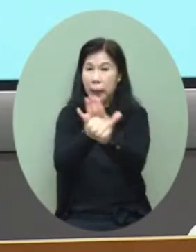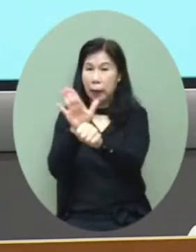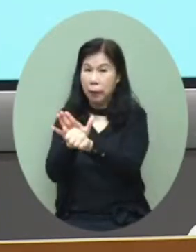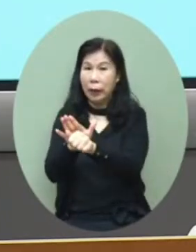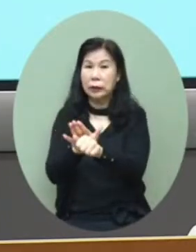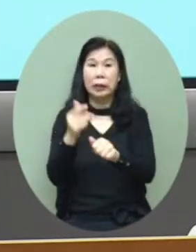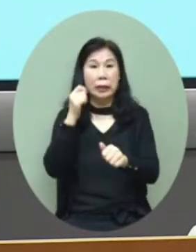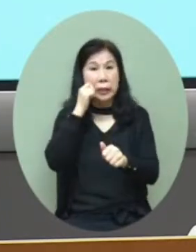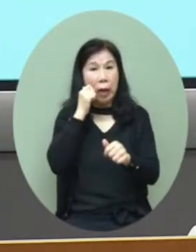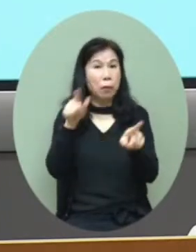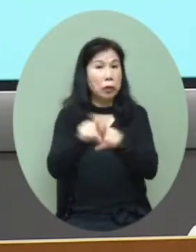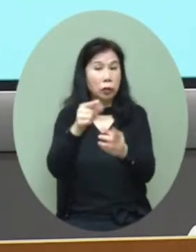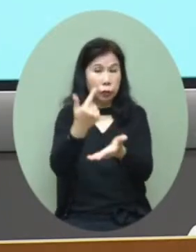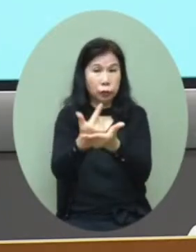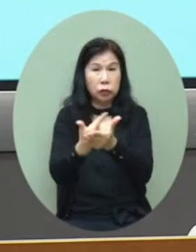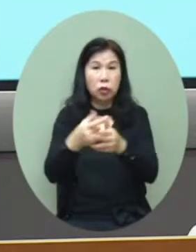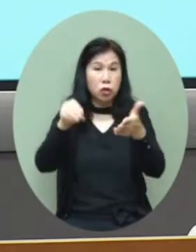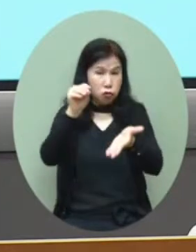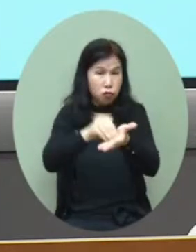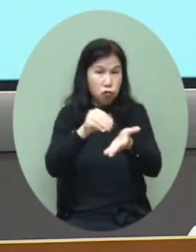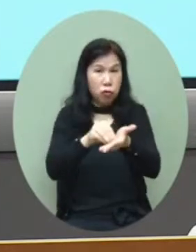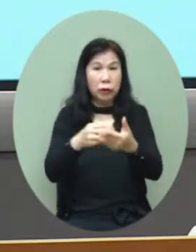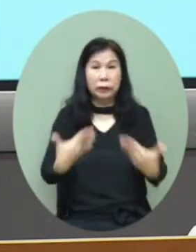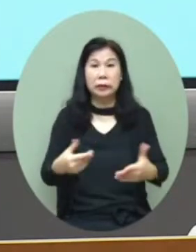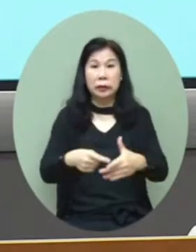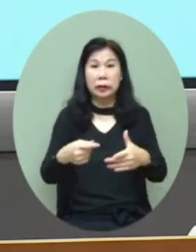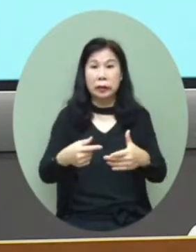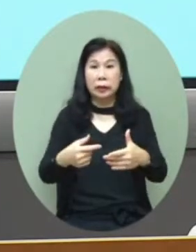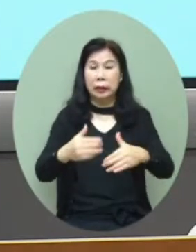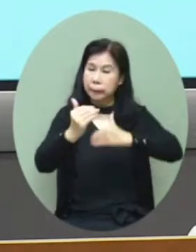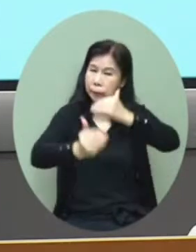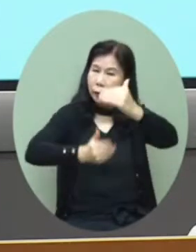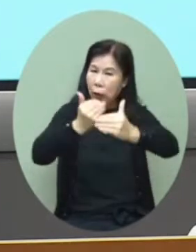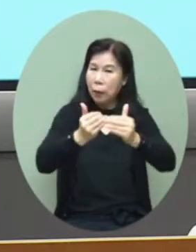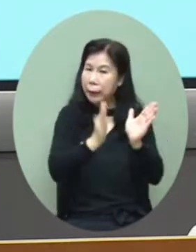allow maximum freedom and